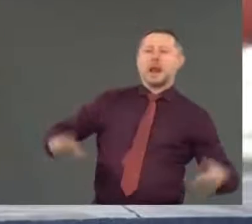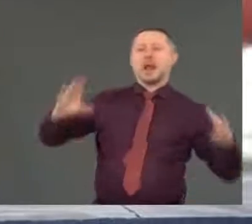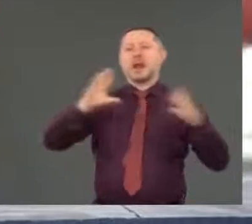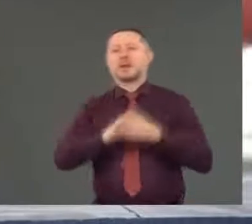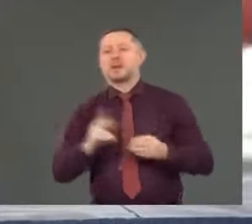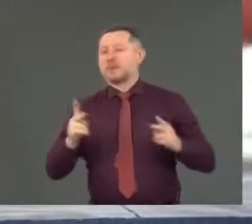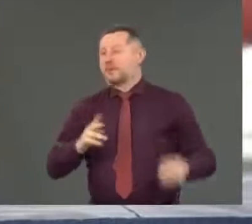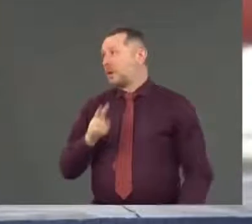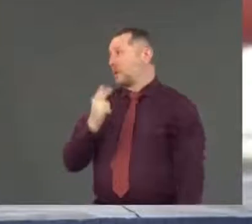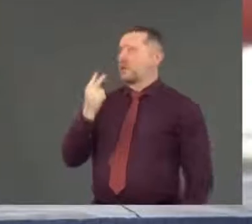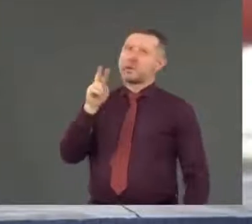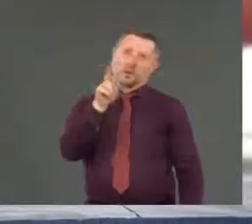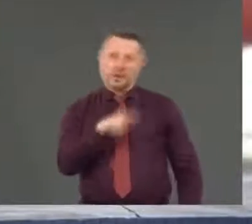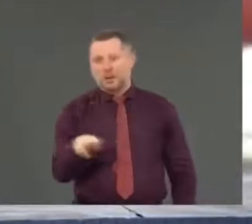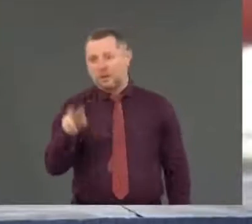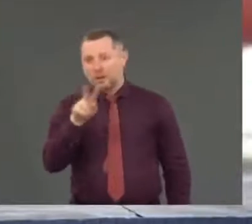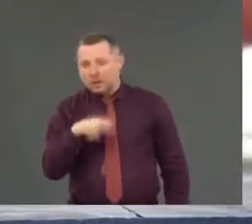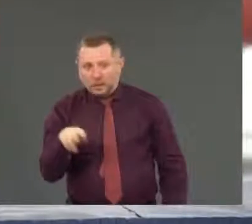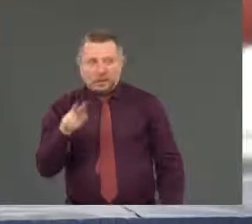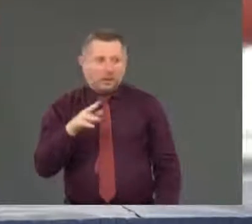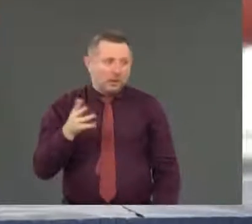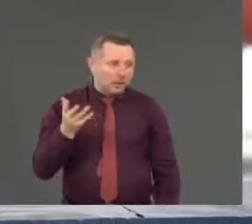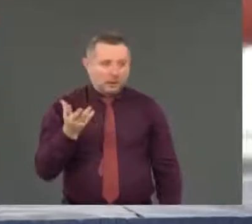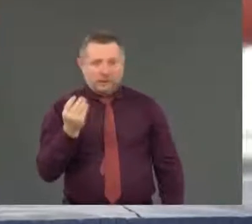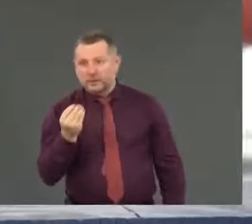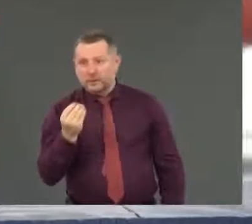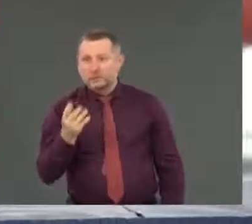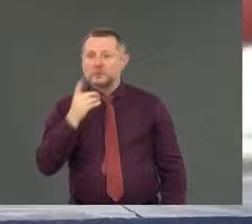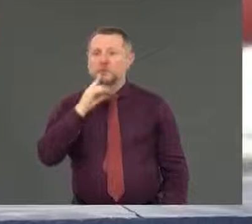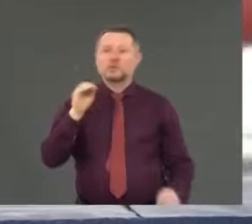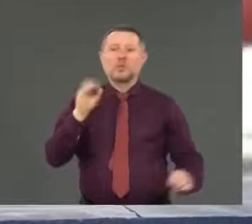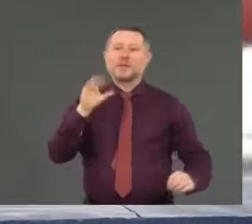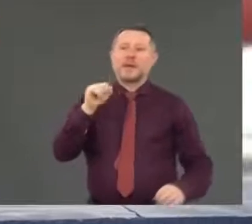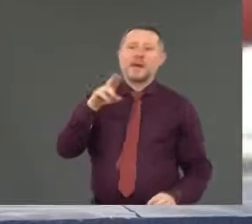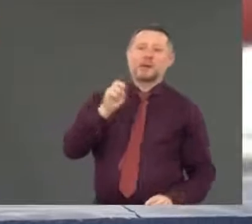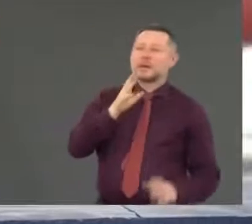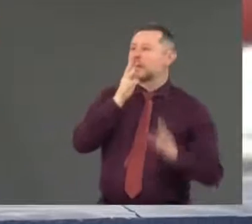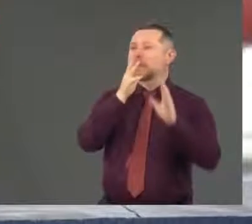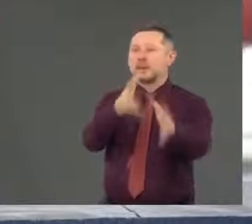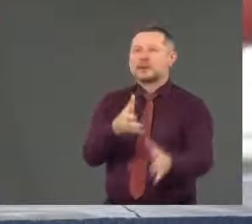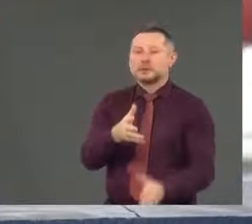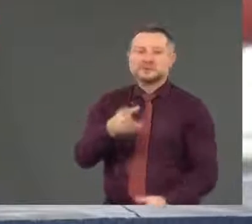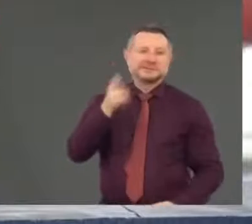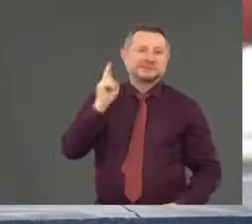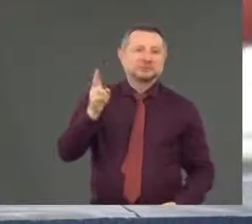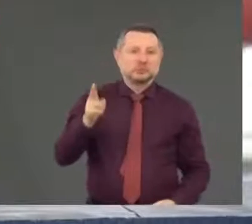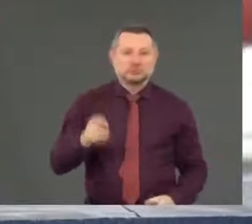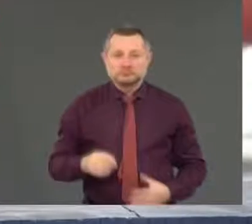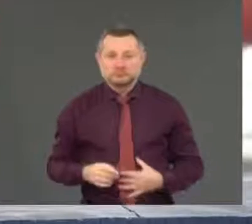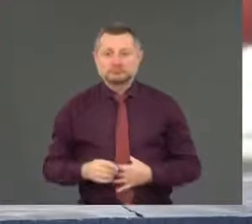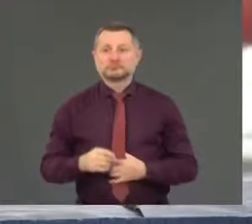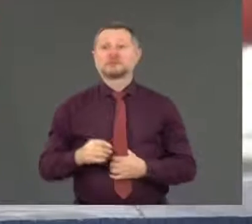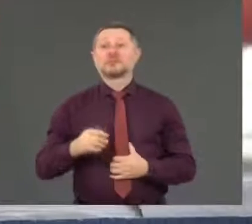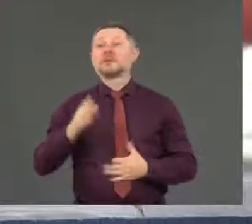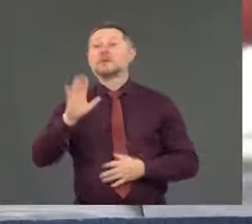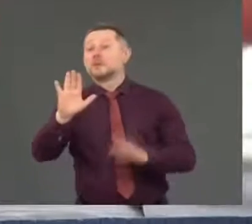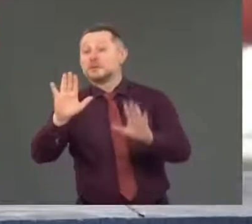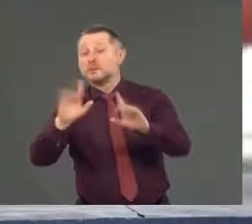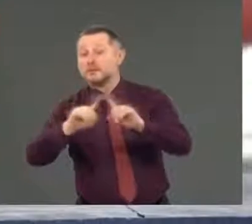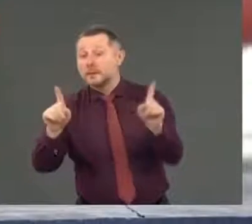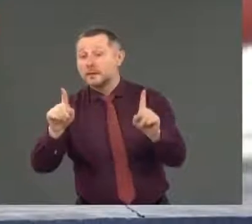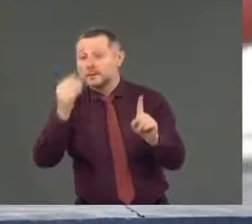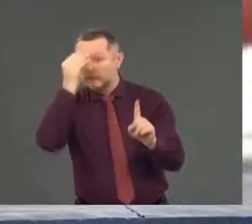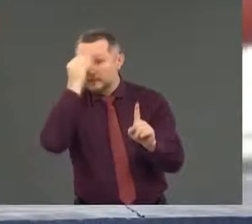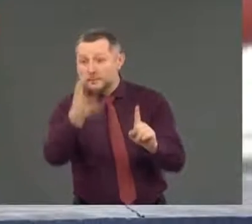people point out that, you know, nobody really cares what happened 100 years ago. I get that. But sometimes you pick up a